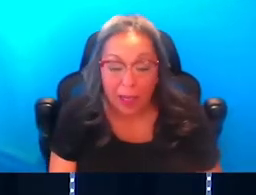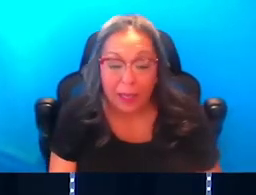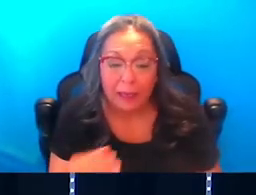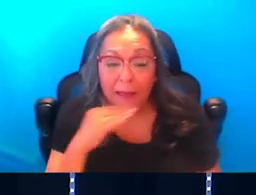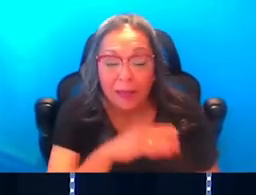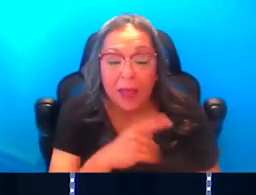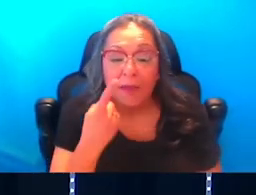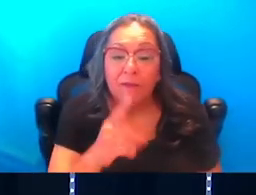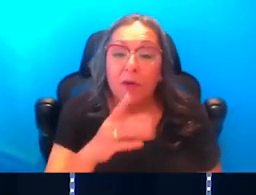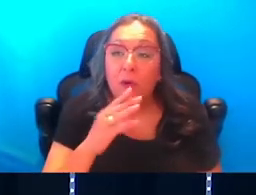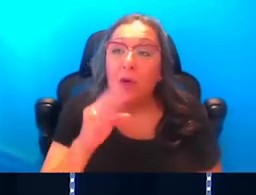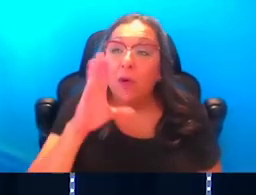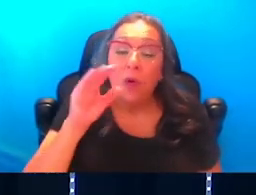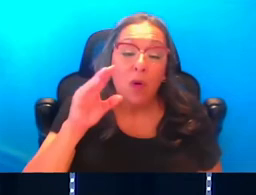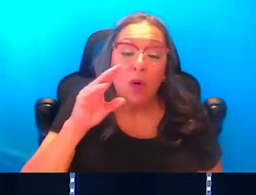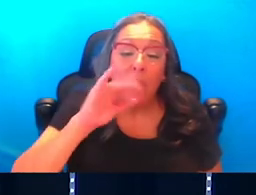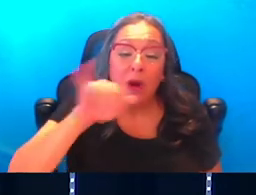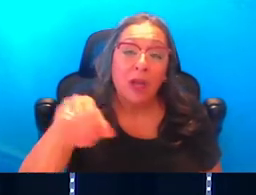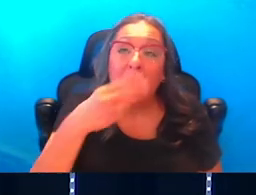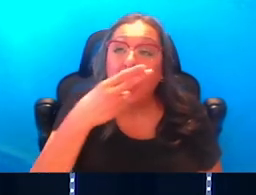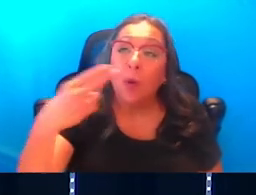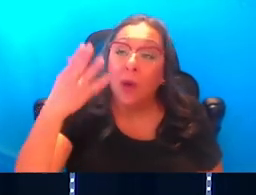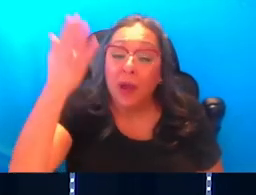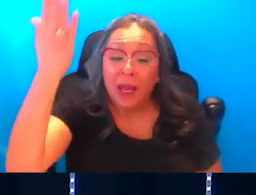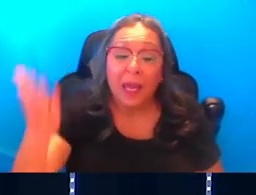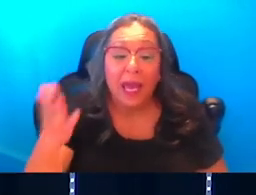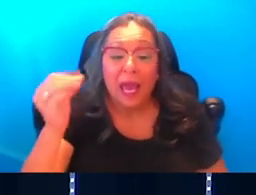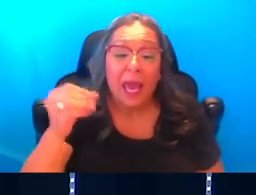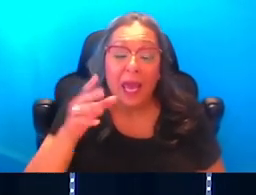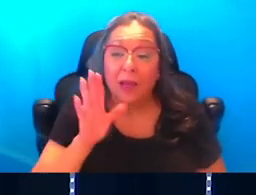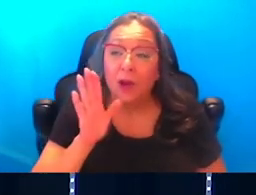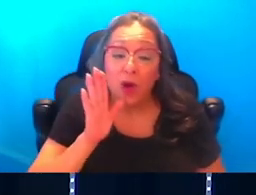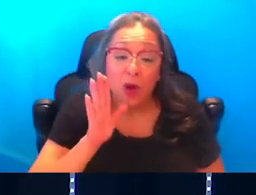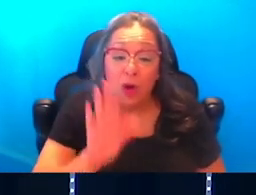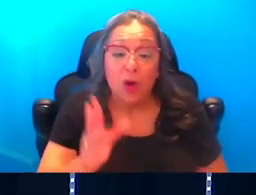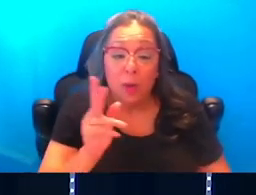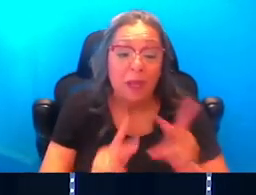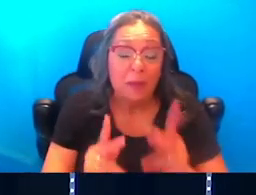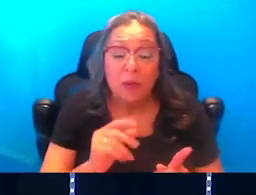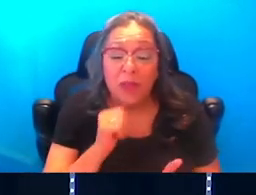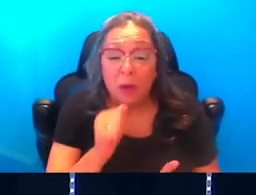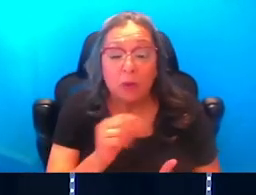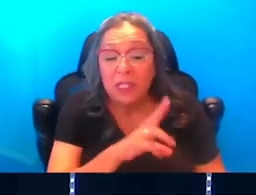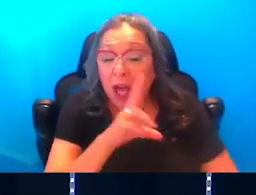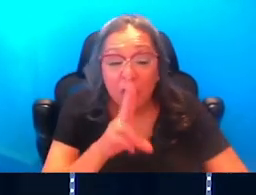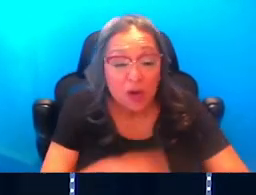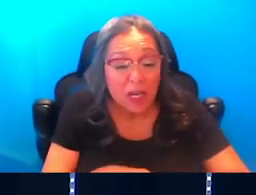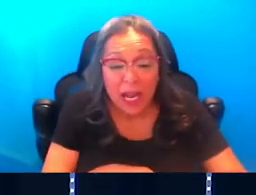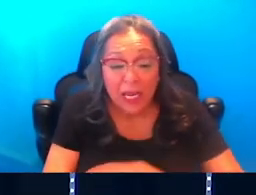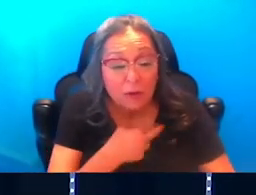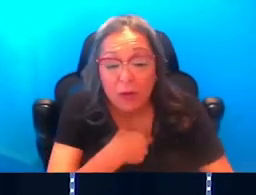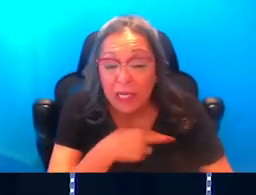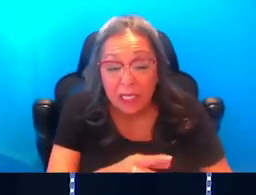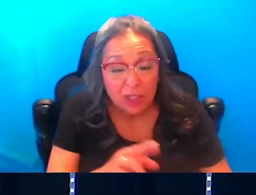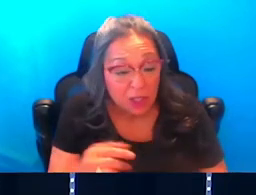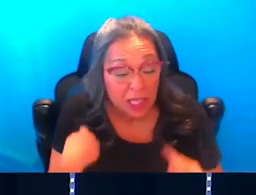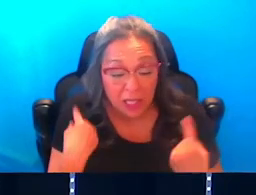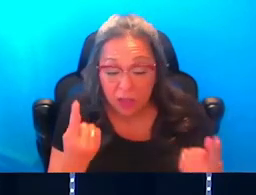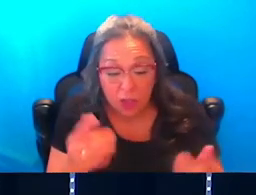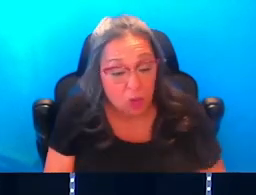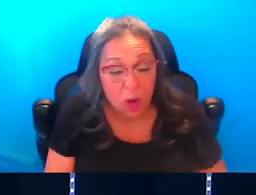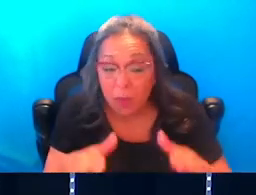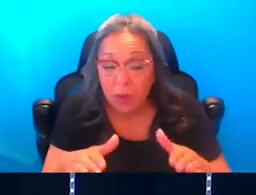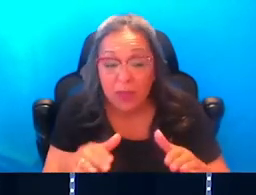Yahweh and for his people. And this wasn't her native people, nor was it her native religion that she had grown up with since she was a kid.